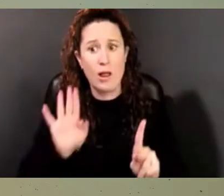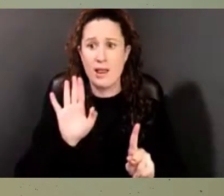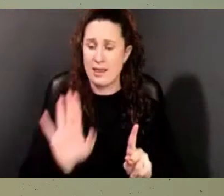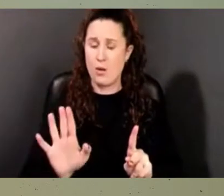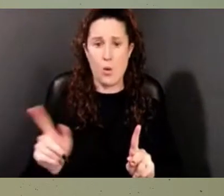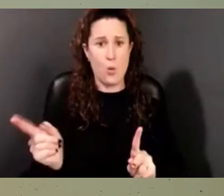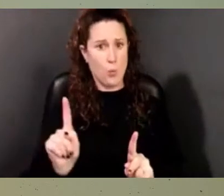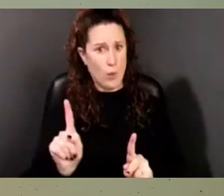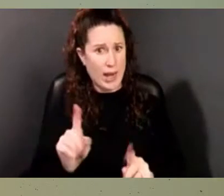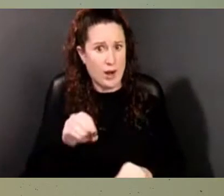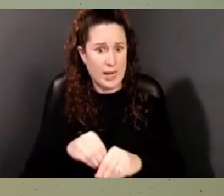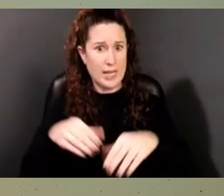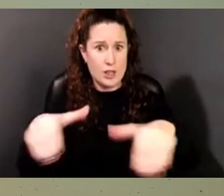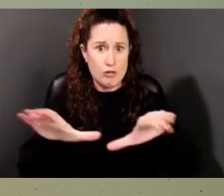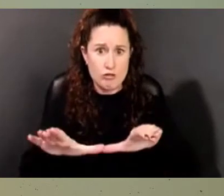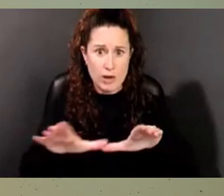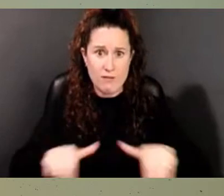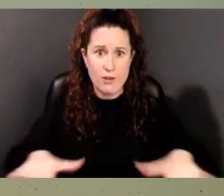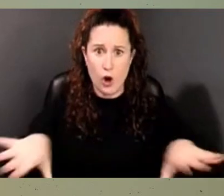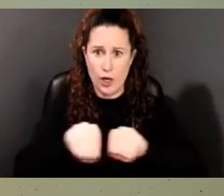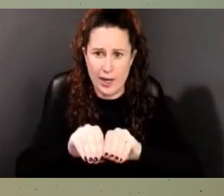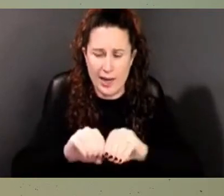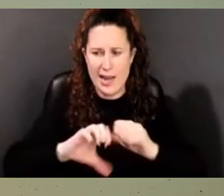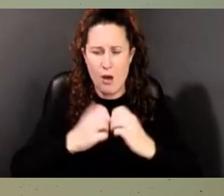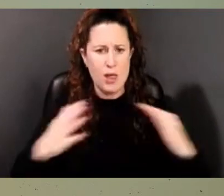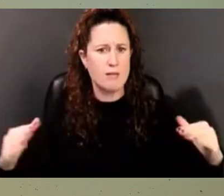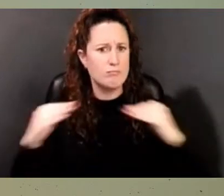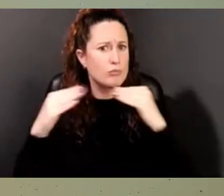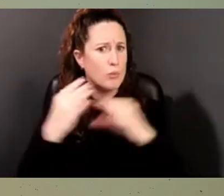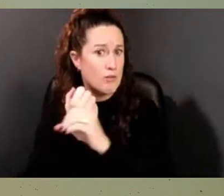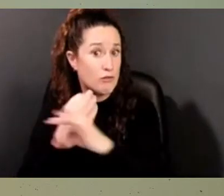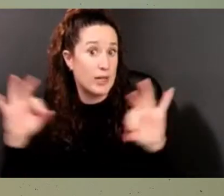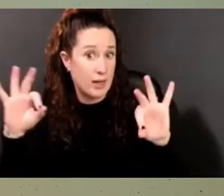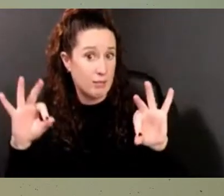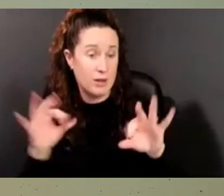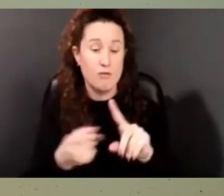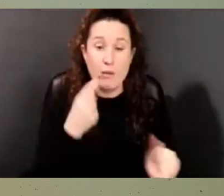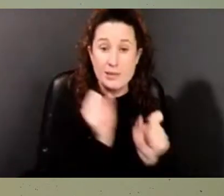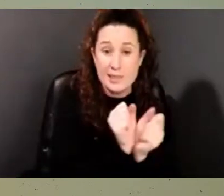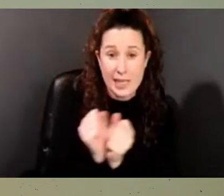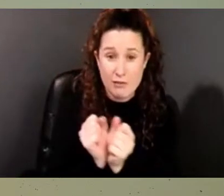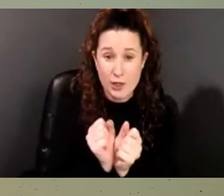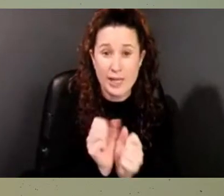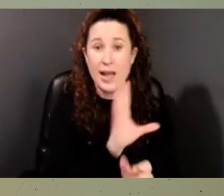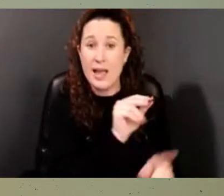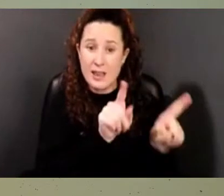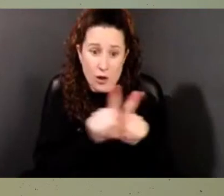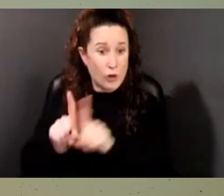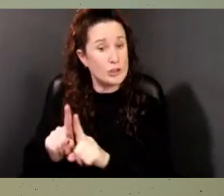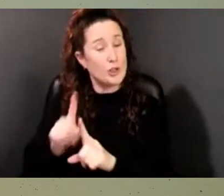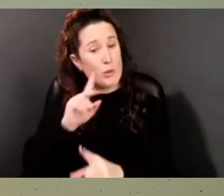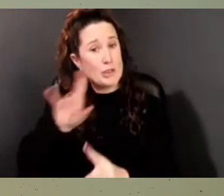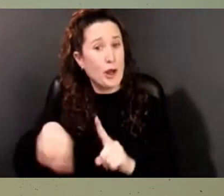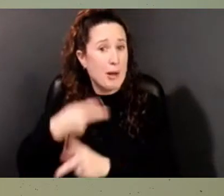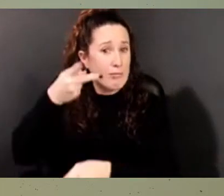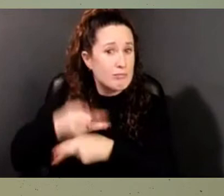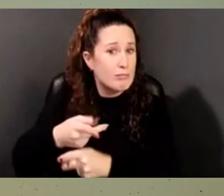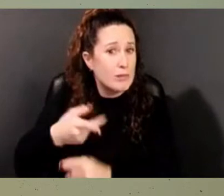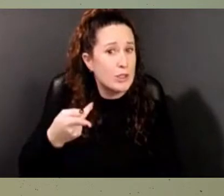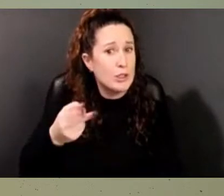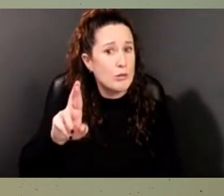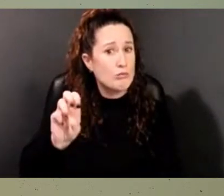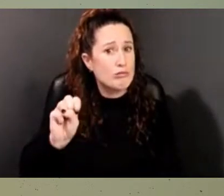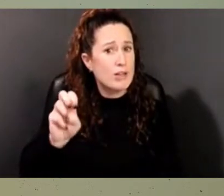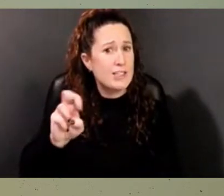a space to fight for freedom, right, to resist slavery. And we're talking about preservation of this